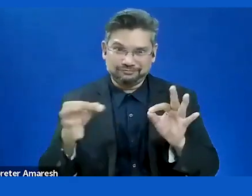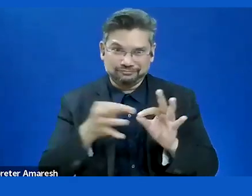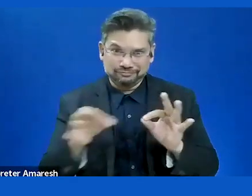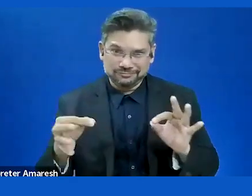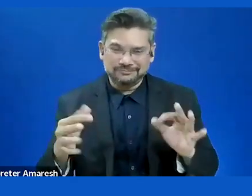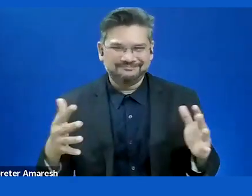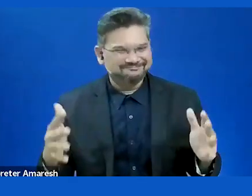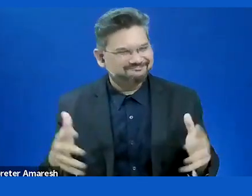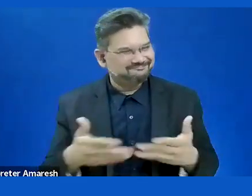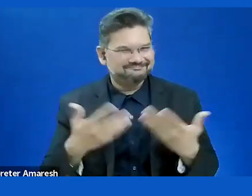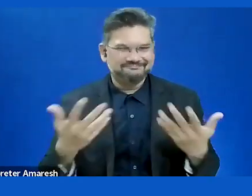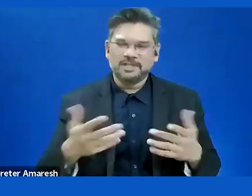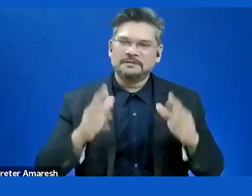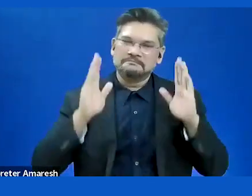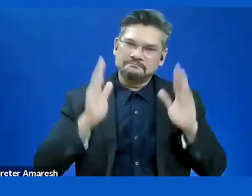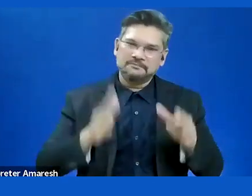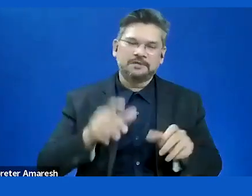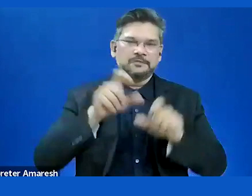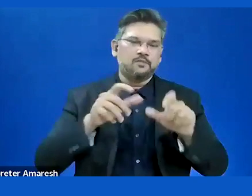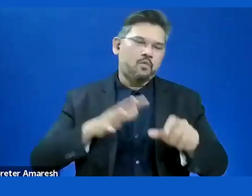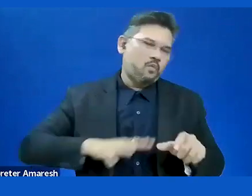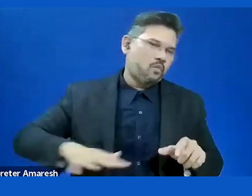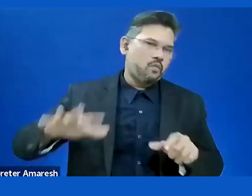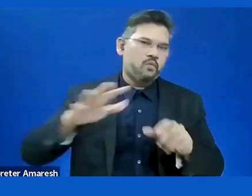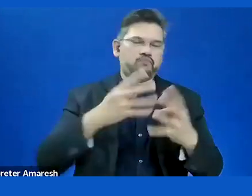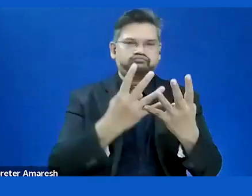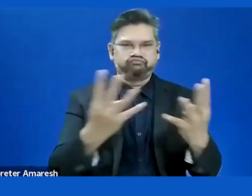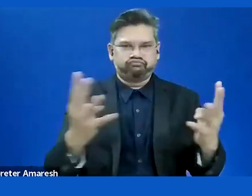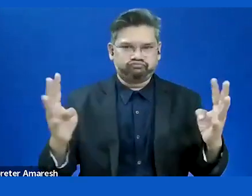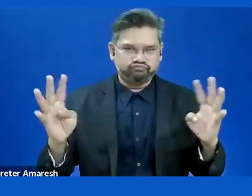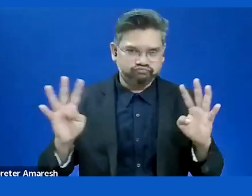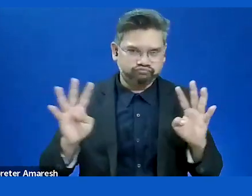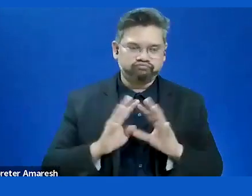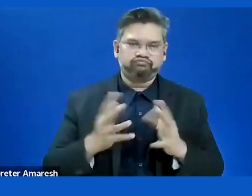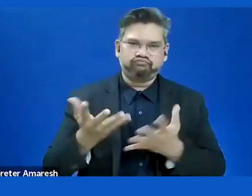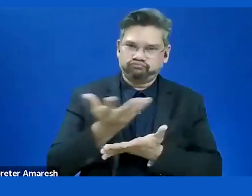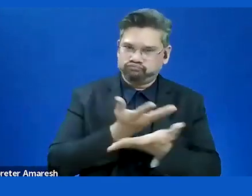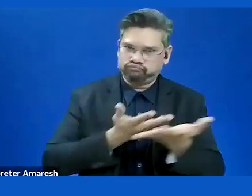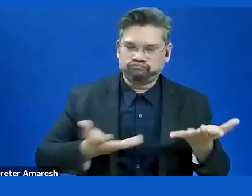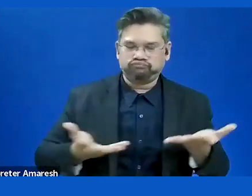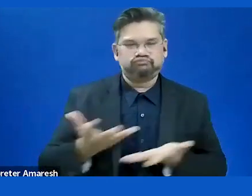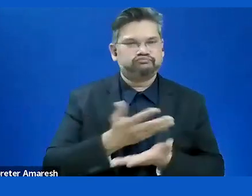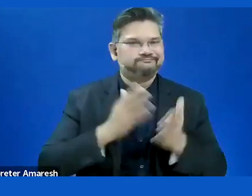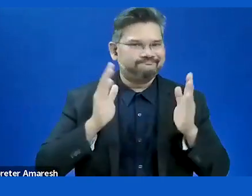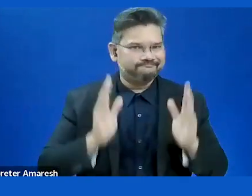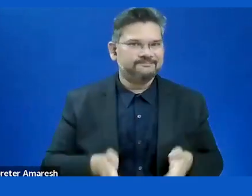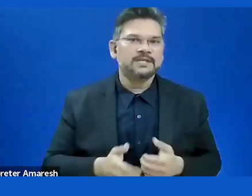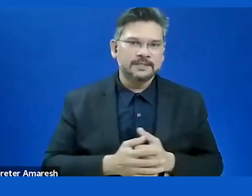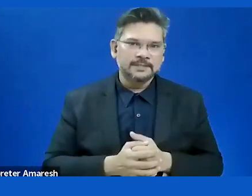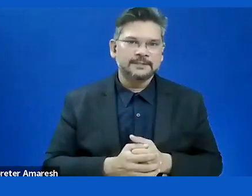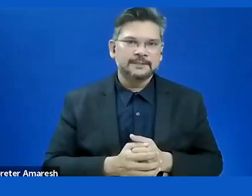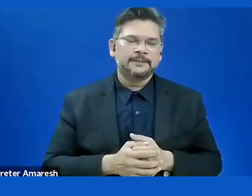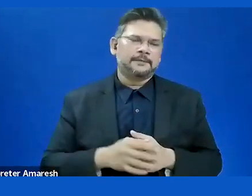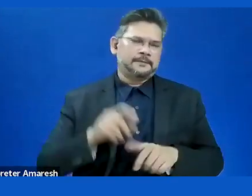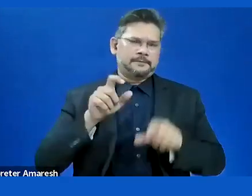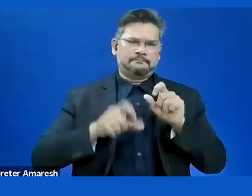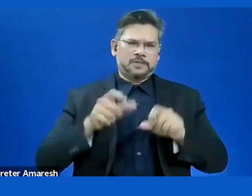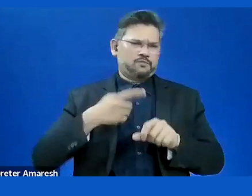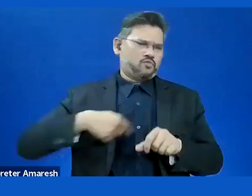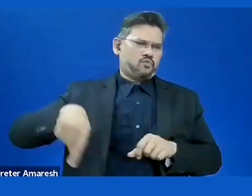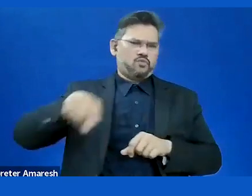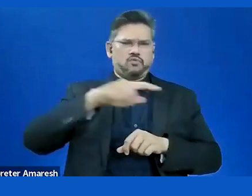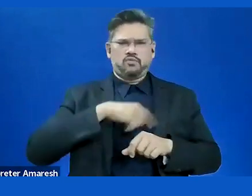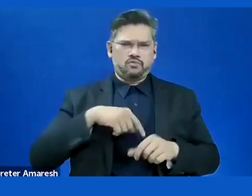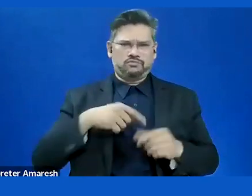quite enough in the room, and I feel like as an industry, we're very good at clumping together, but not so good